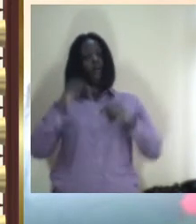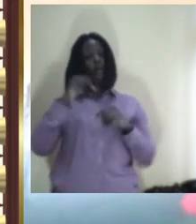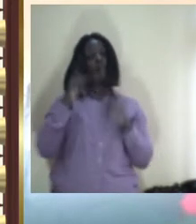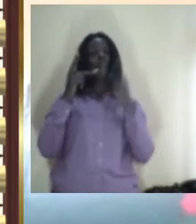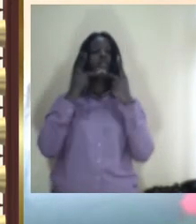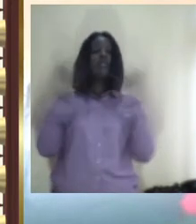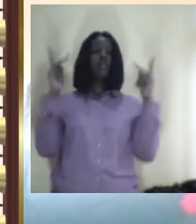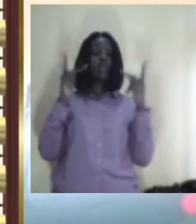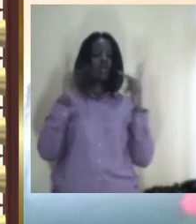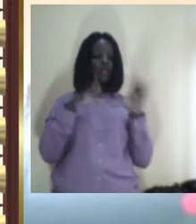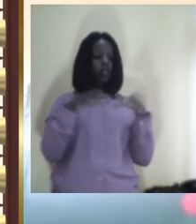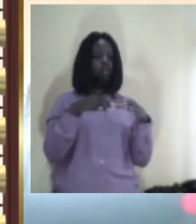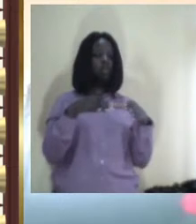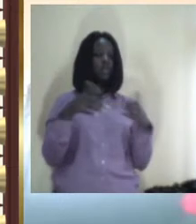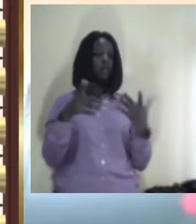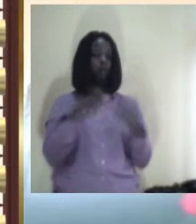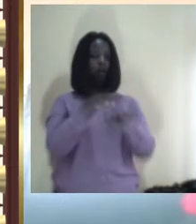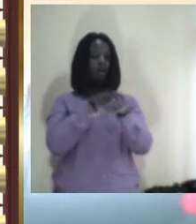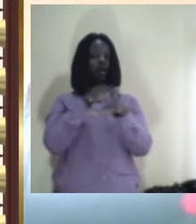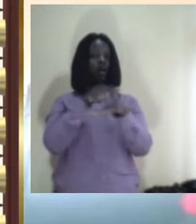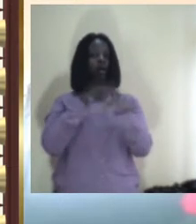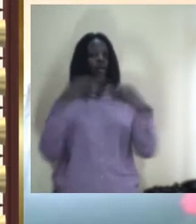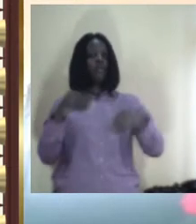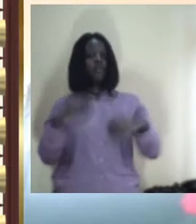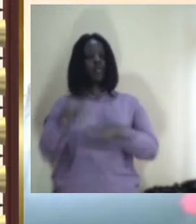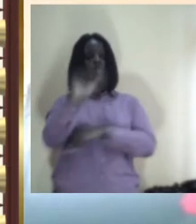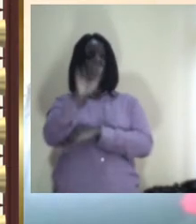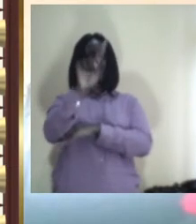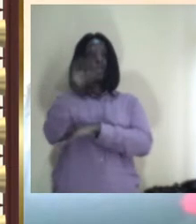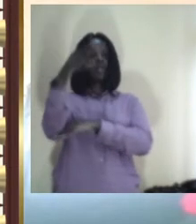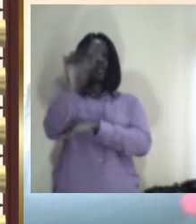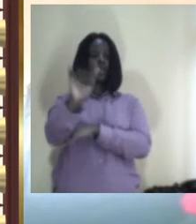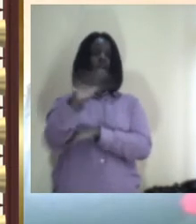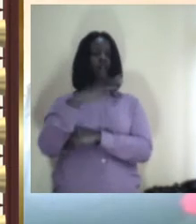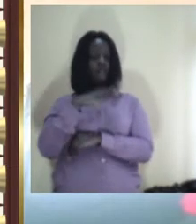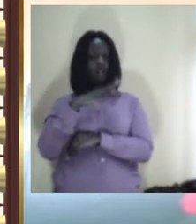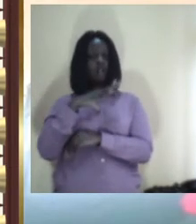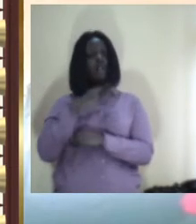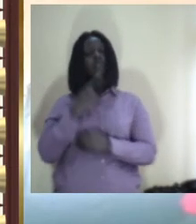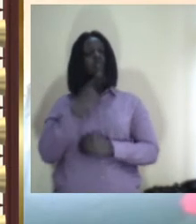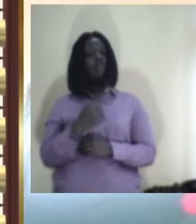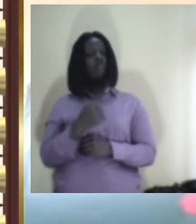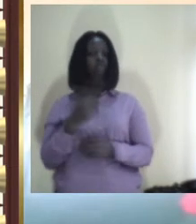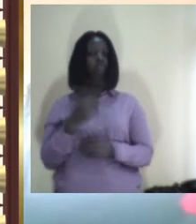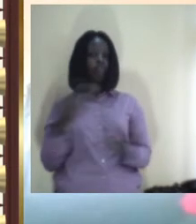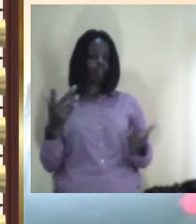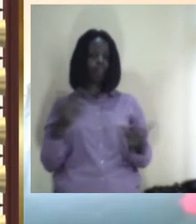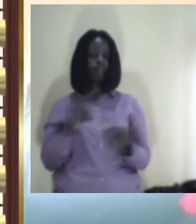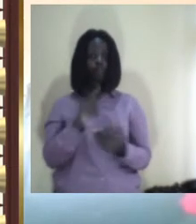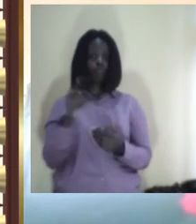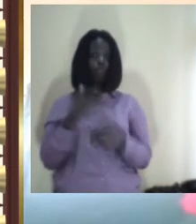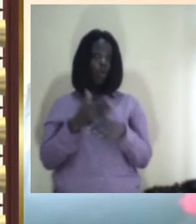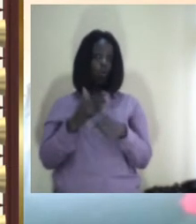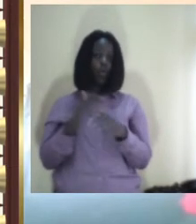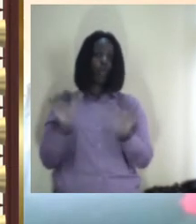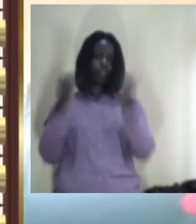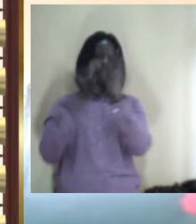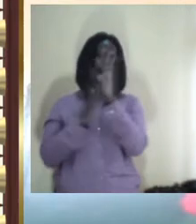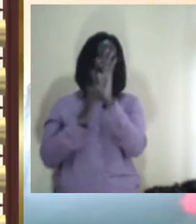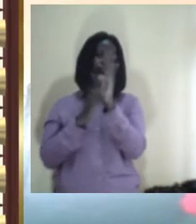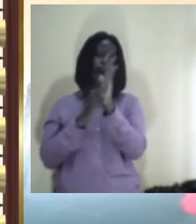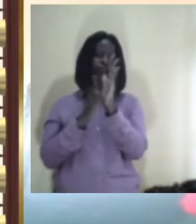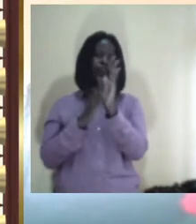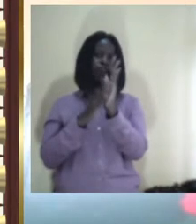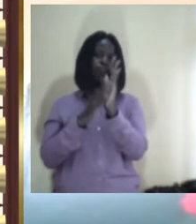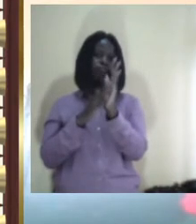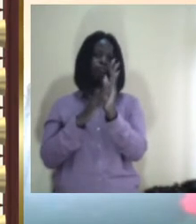Agri-Business Development Agents, ADA, we want also to say that they are doing a good work, as we have